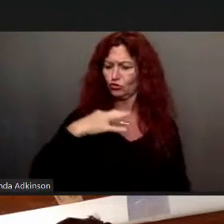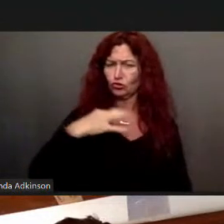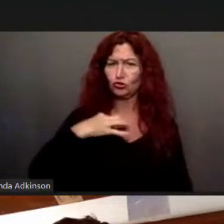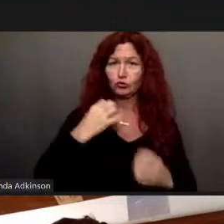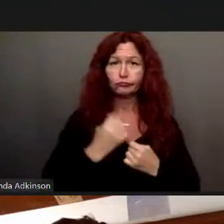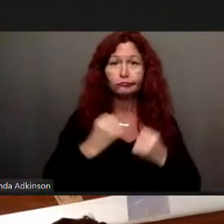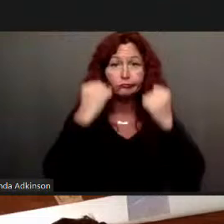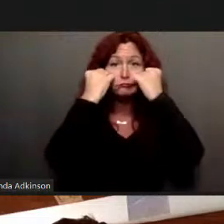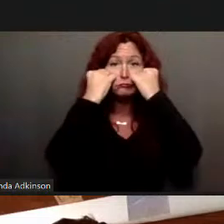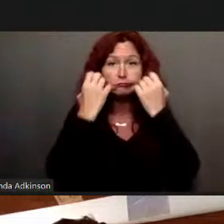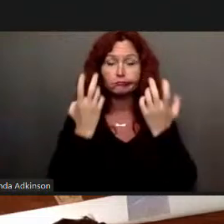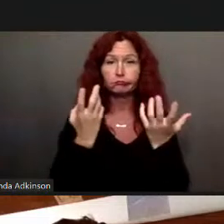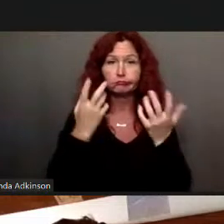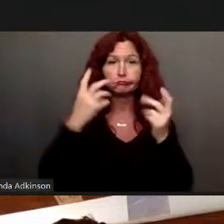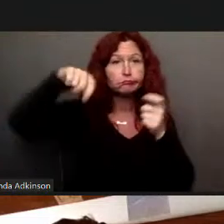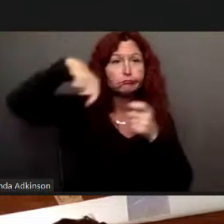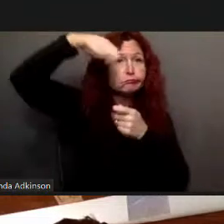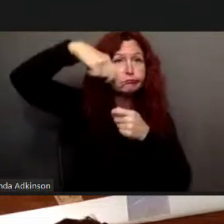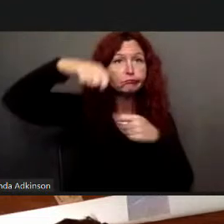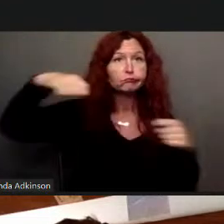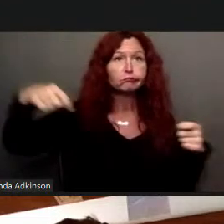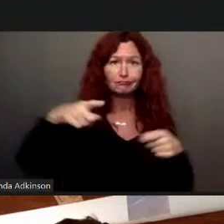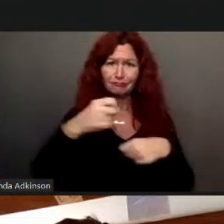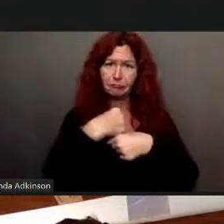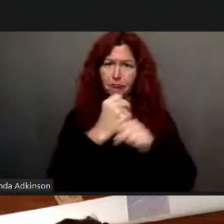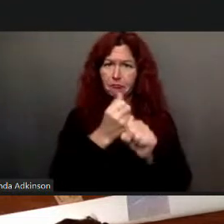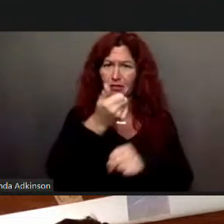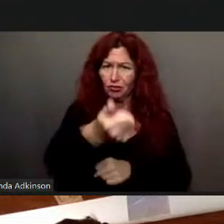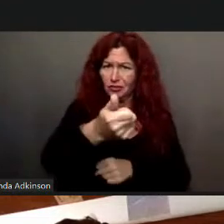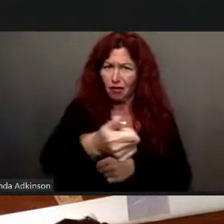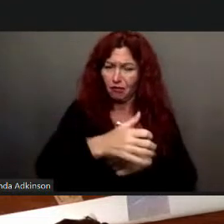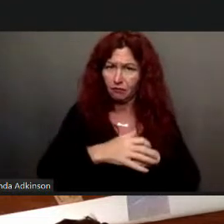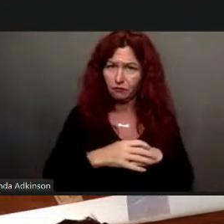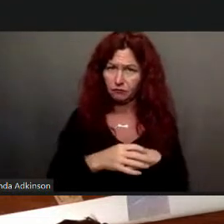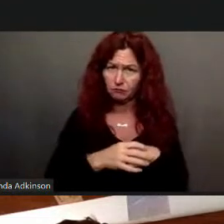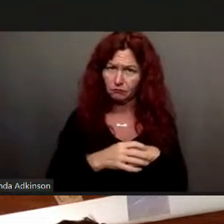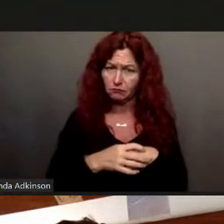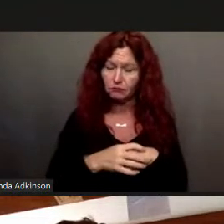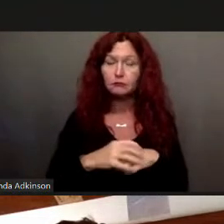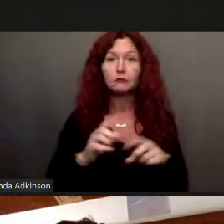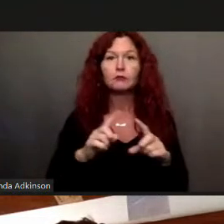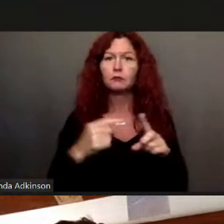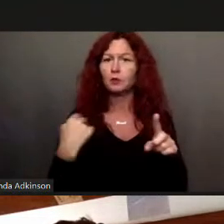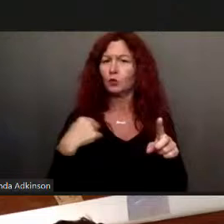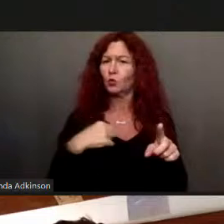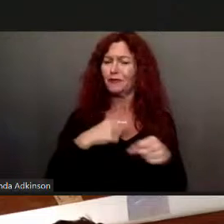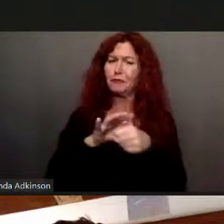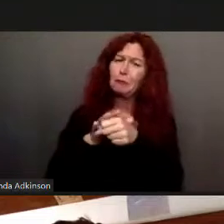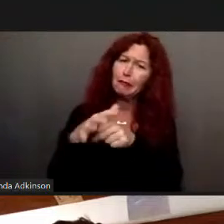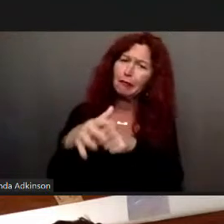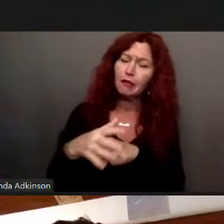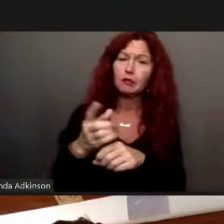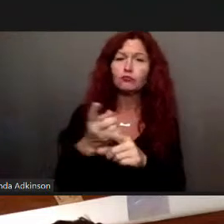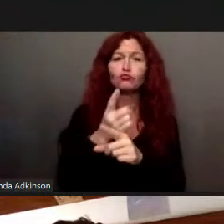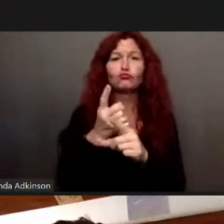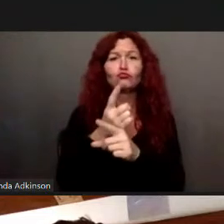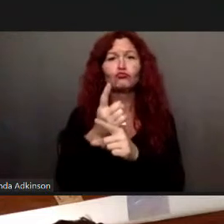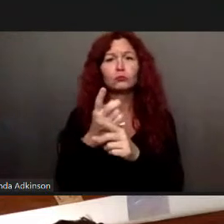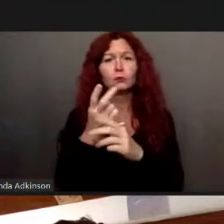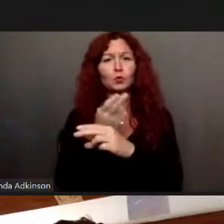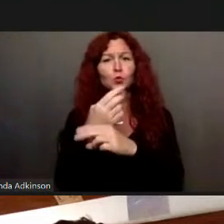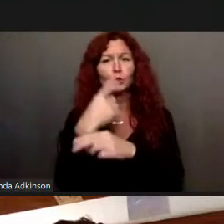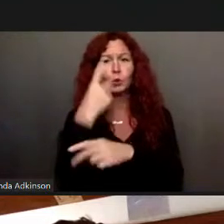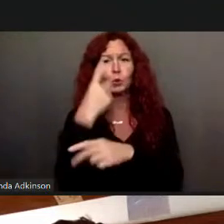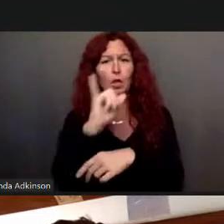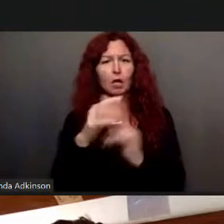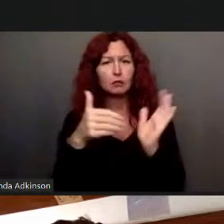It's not something that you need to go out and buy. You can actually make them. But we do have supply of masks that we want to start to distribute to those folks